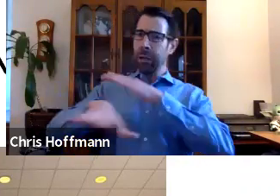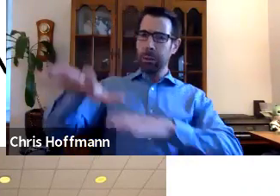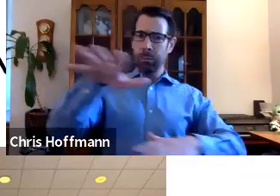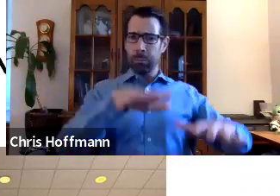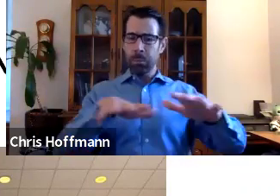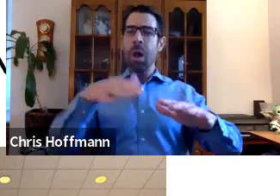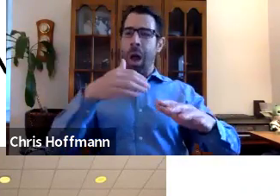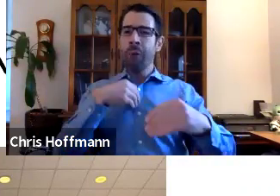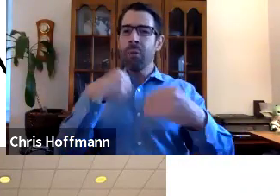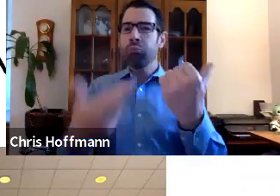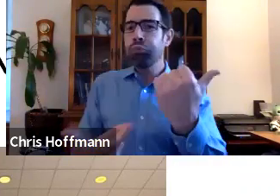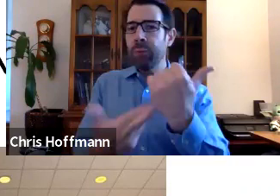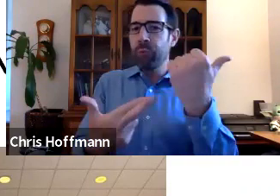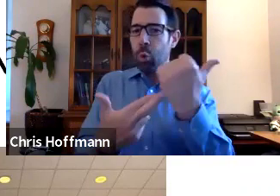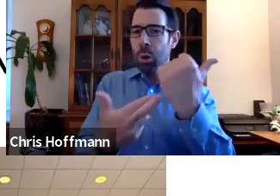highlighting for our new space,